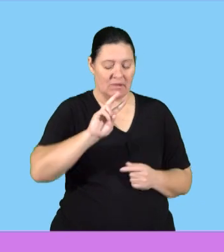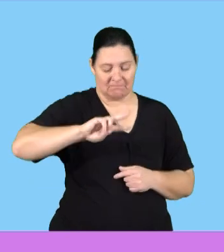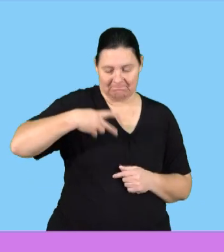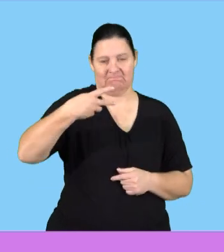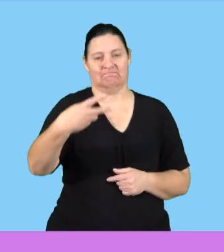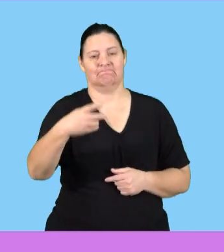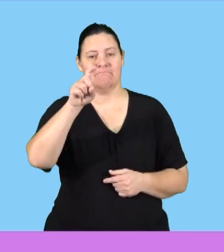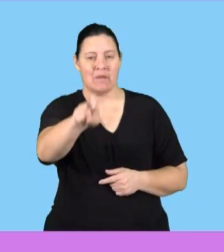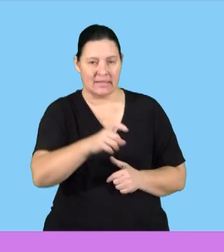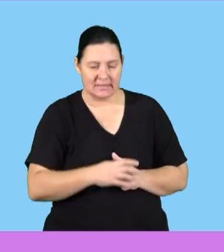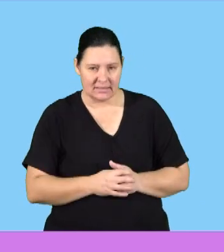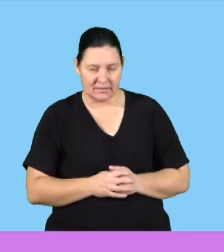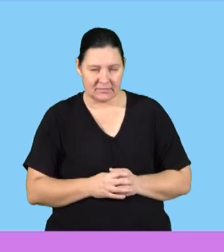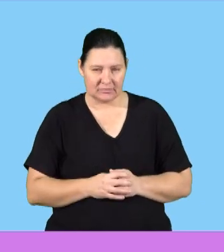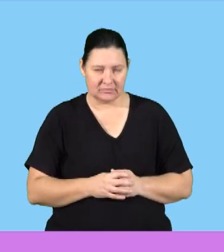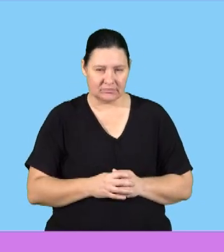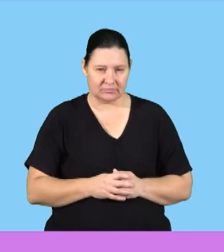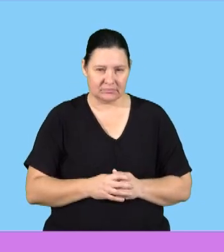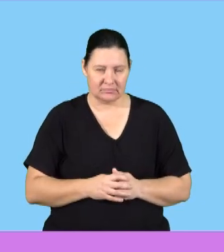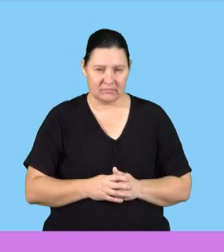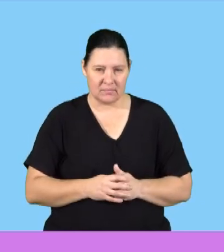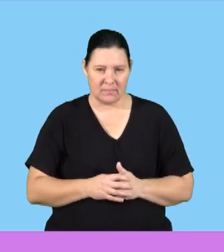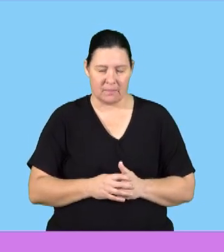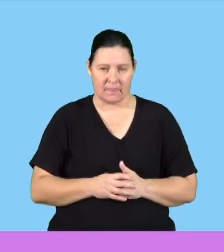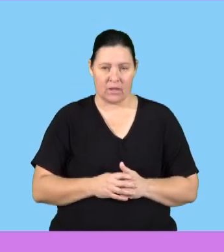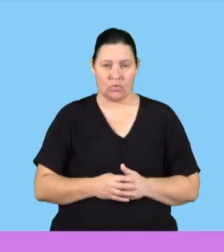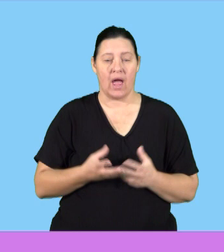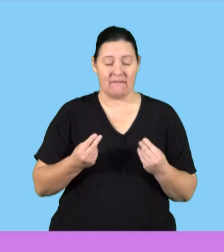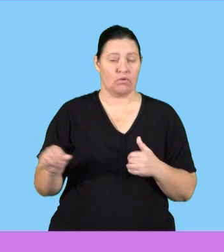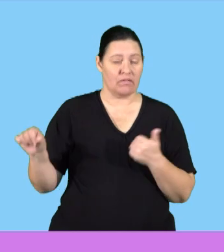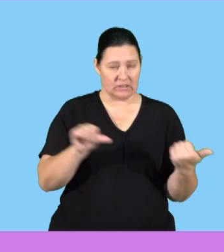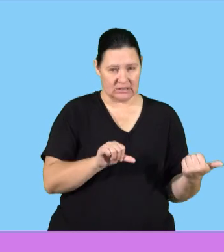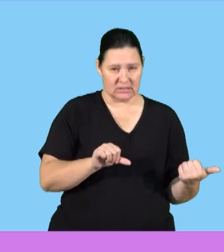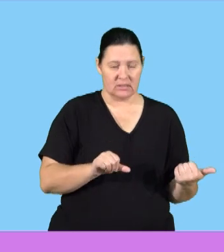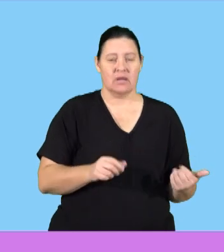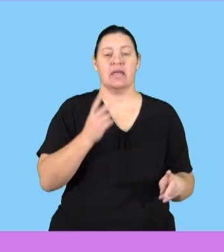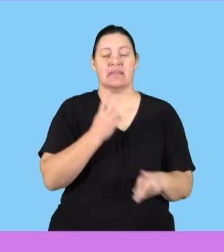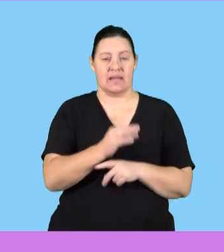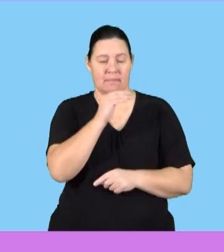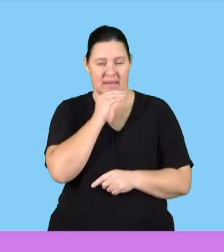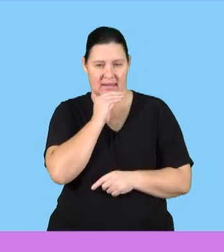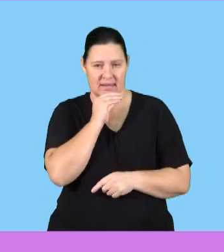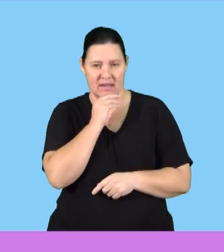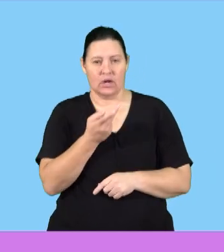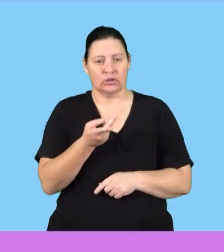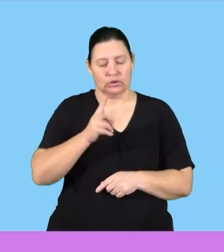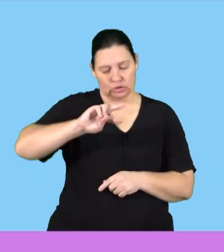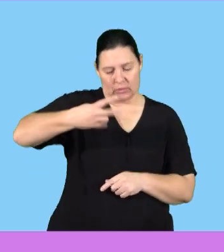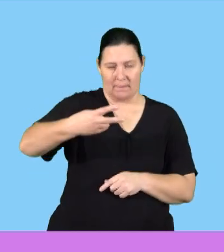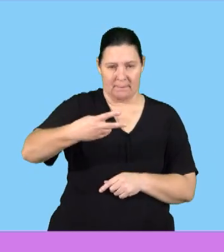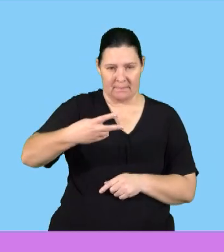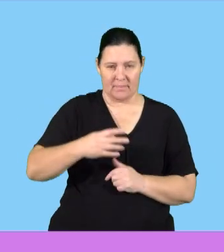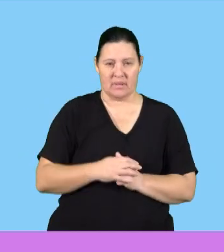more, we are reversing this. And if we are reversing, then it means we will swap the